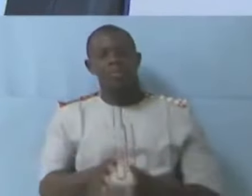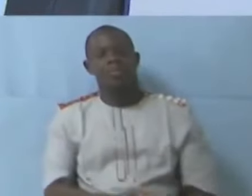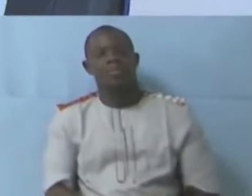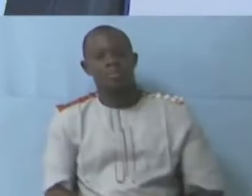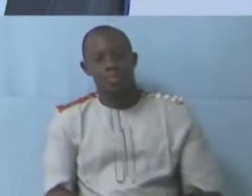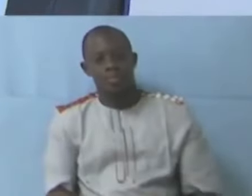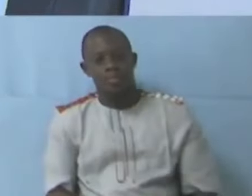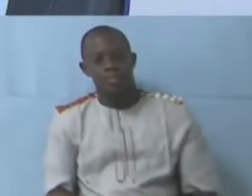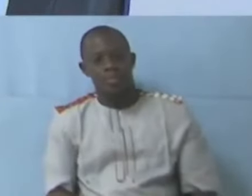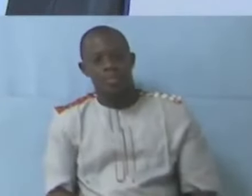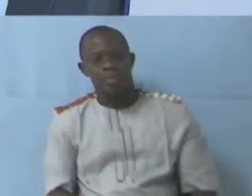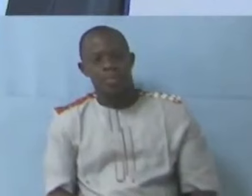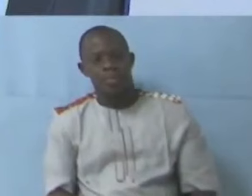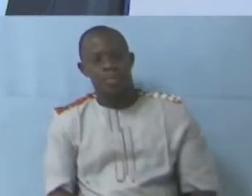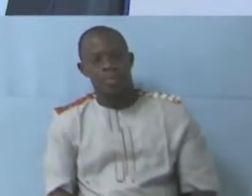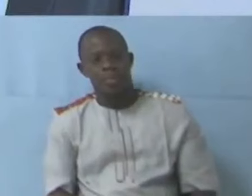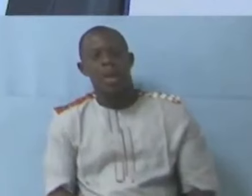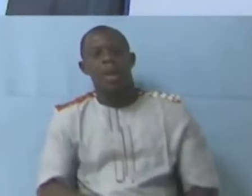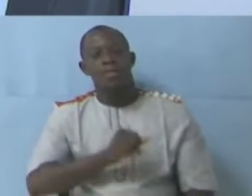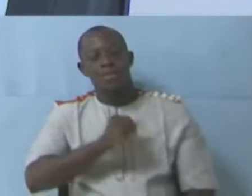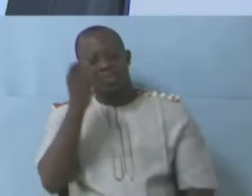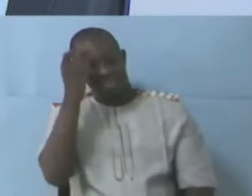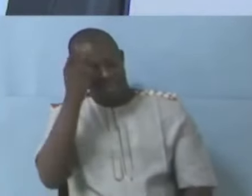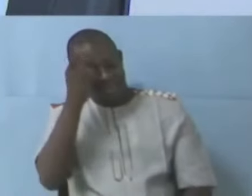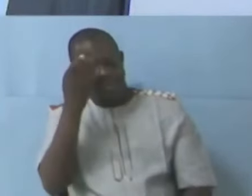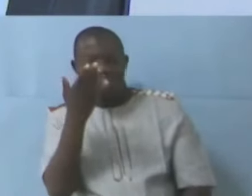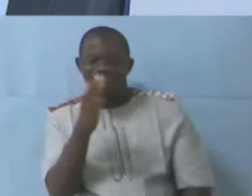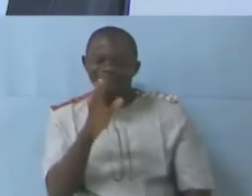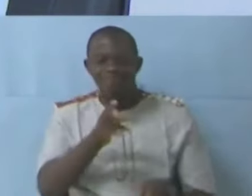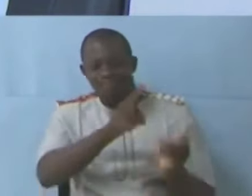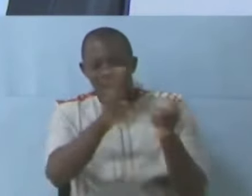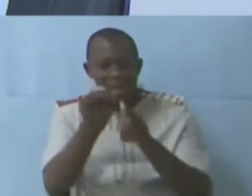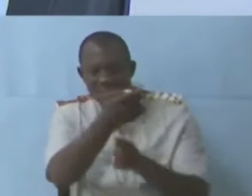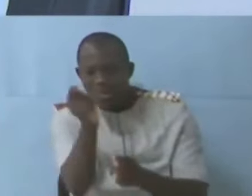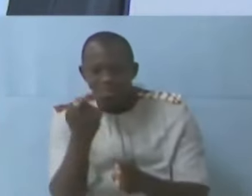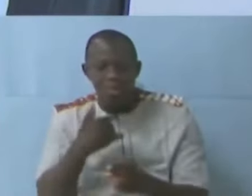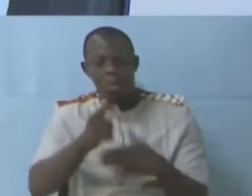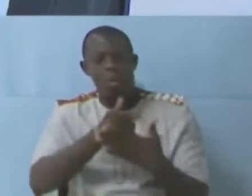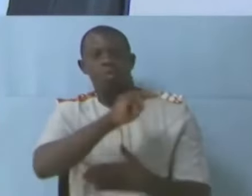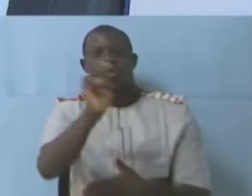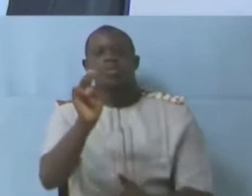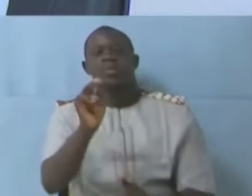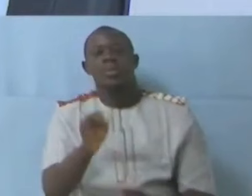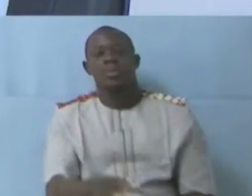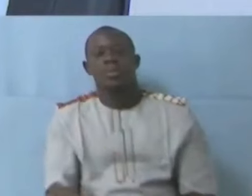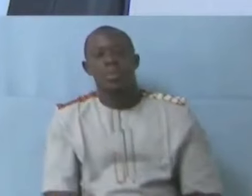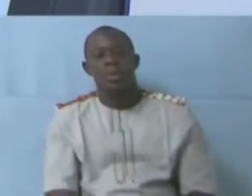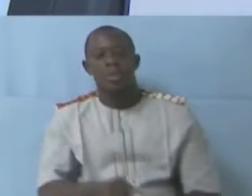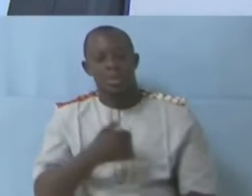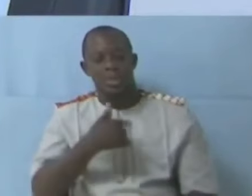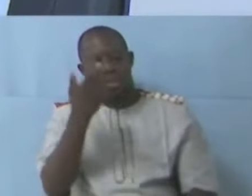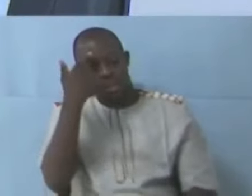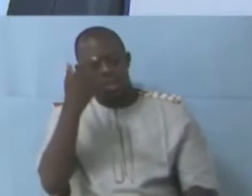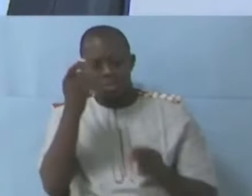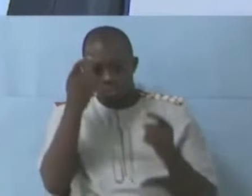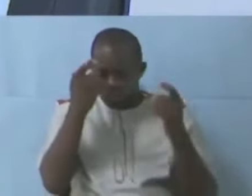okay should I fire these people or not. So I was deciding whether I should fire on them or not. So mu jaxal ma kuma hol